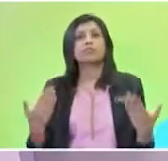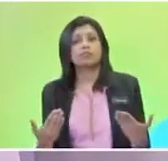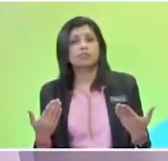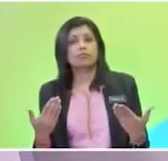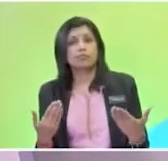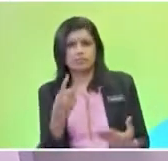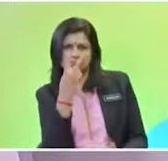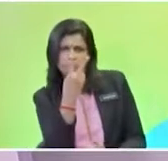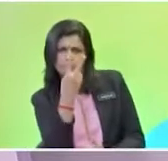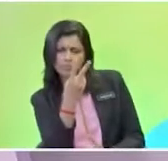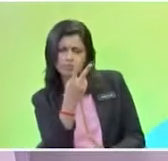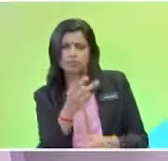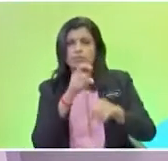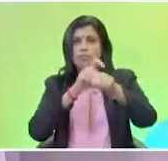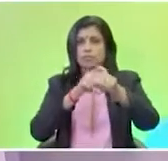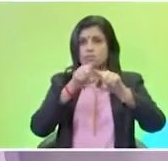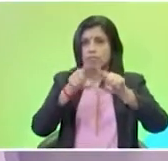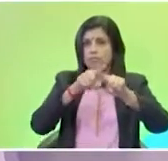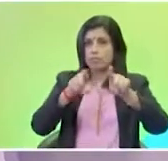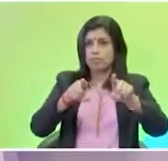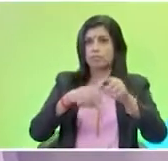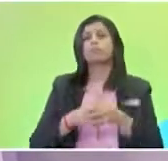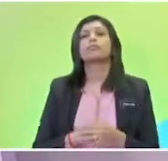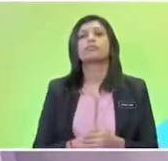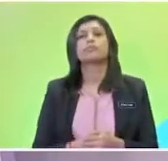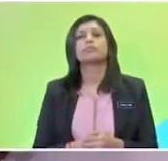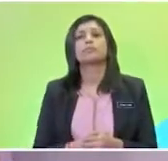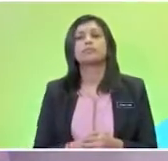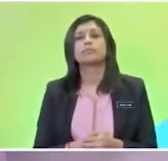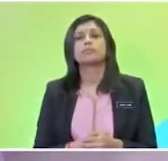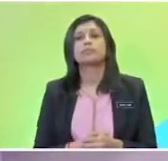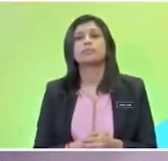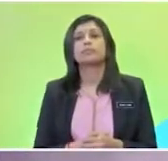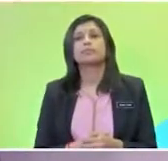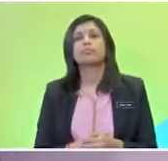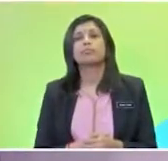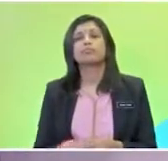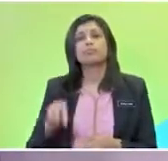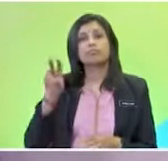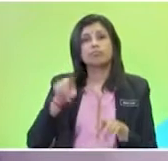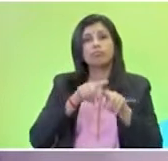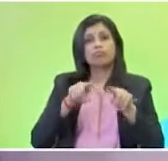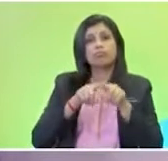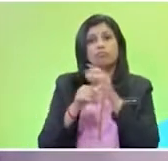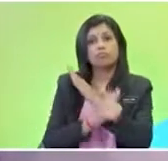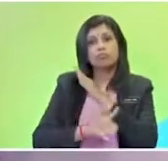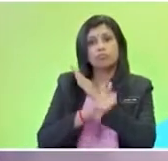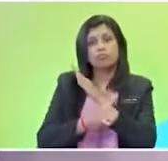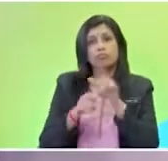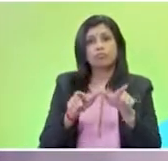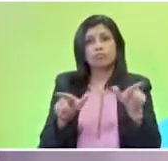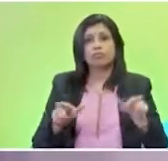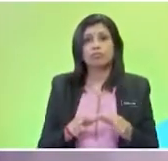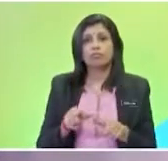time difference. Two different things here. One is time difference and also to determine the time of two different countries located in